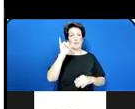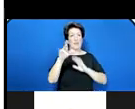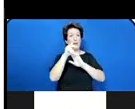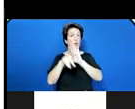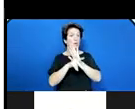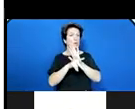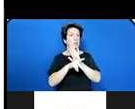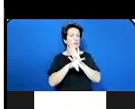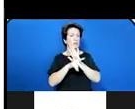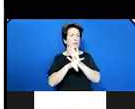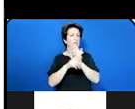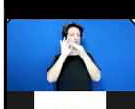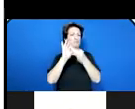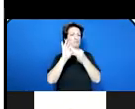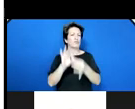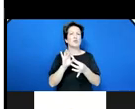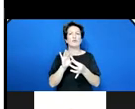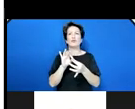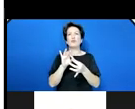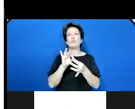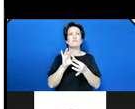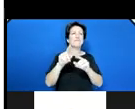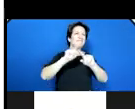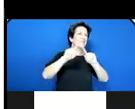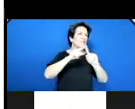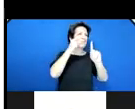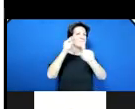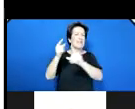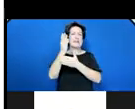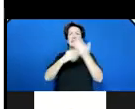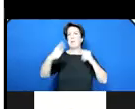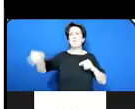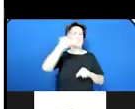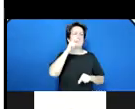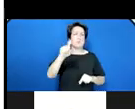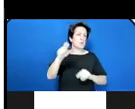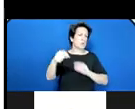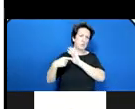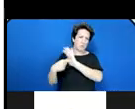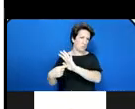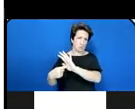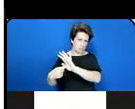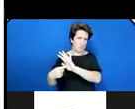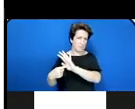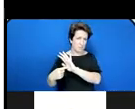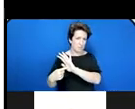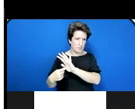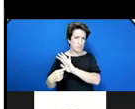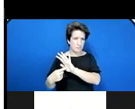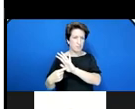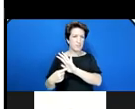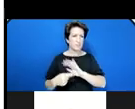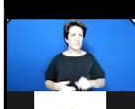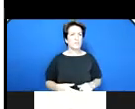spaces when doing certain things, but there are exemptions to the application of that policy. So people are